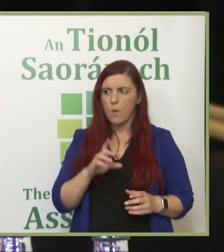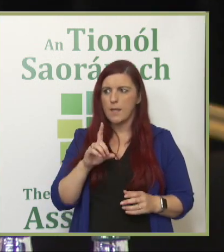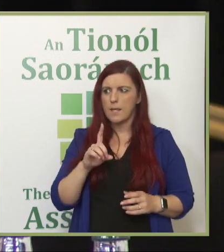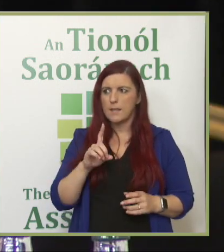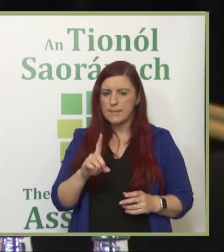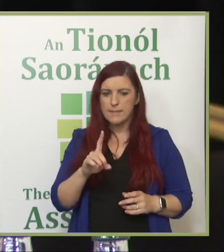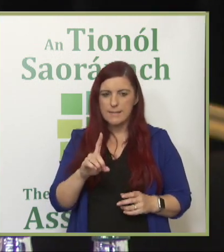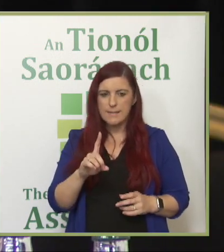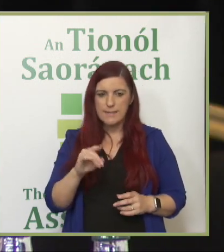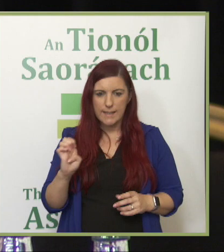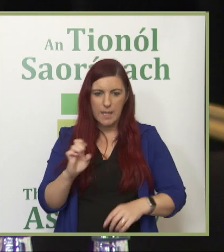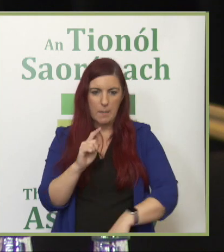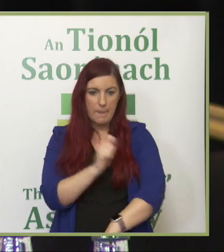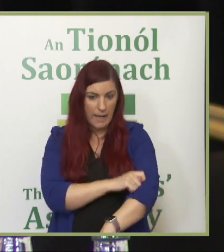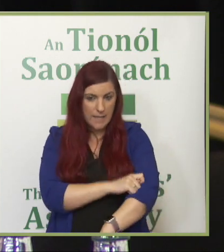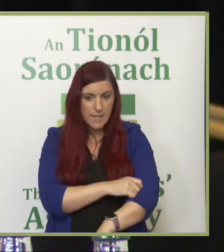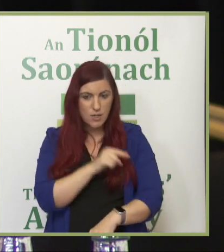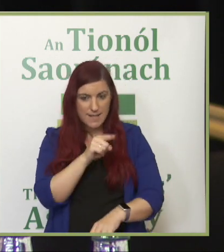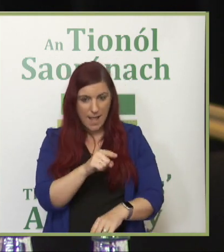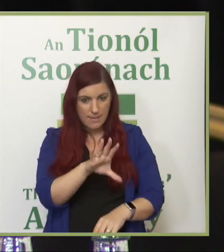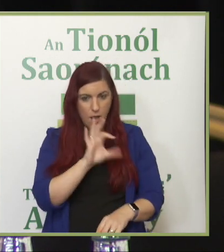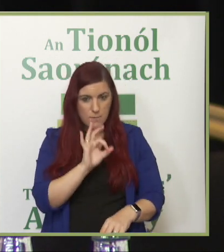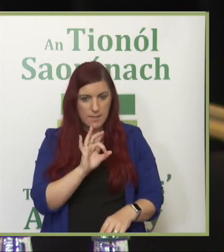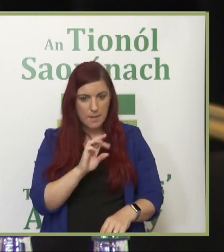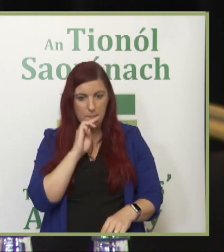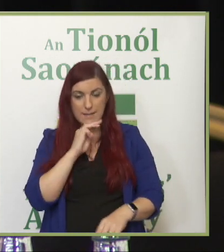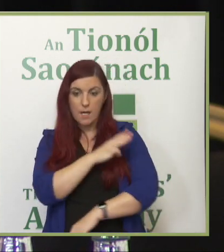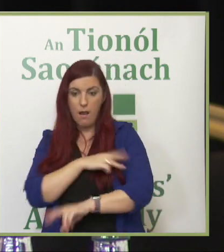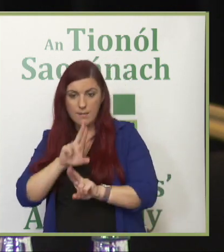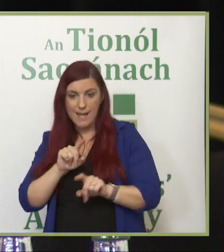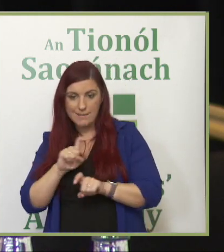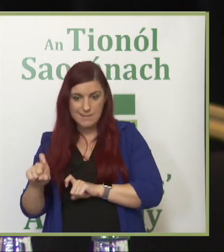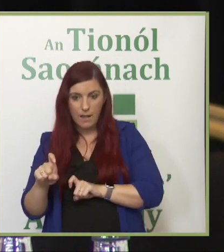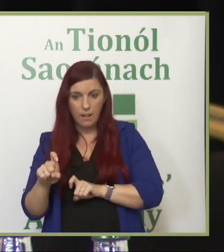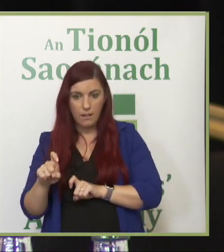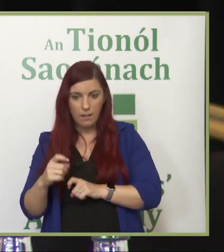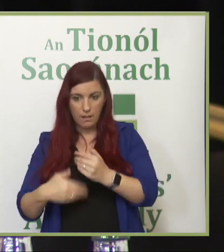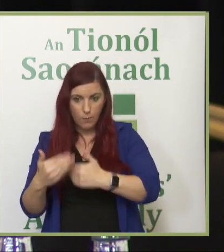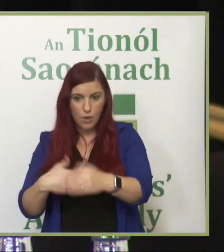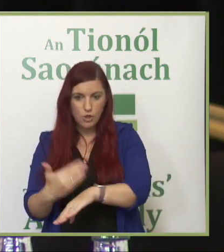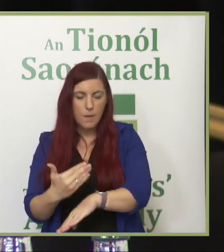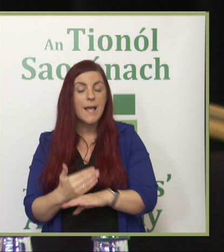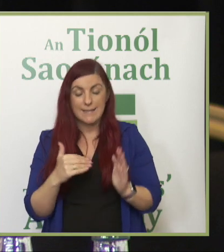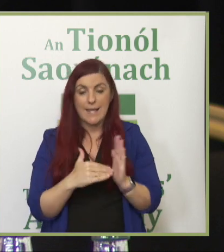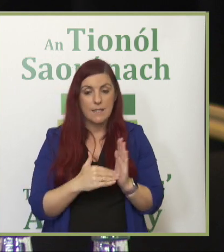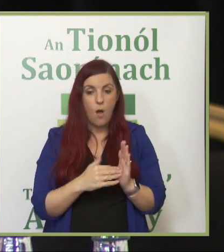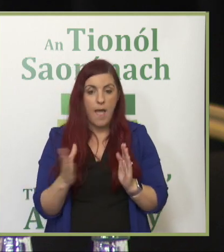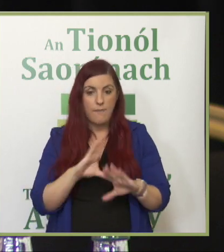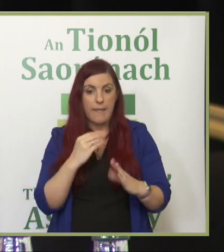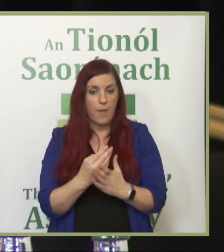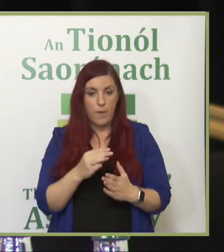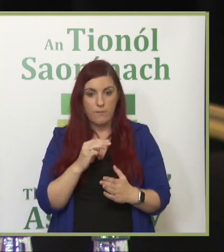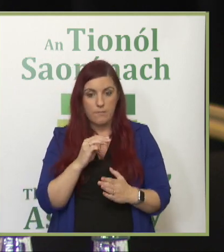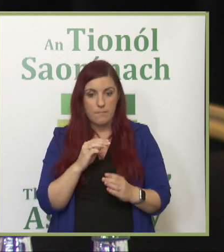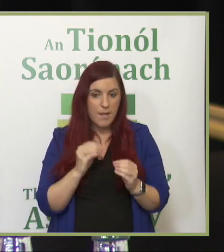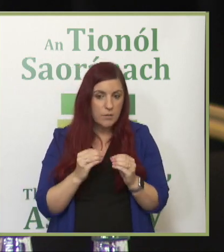Depenalisation is currently, like all of the measures that we've mentioned are essentially depenalisation measures around adult caution,